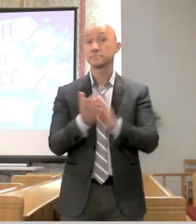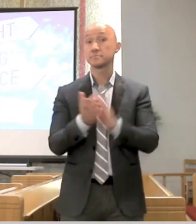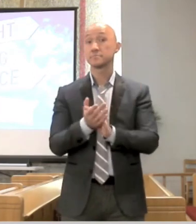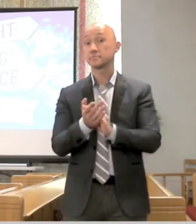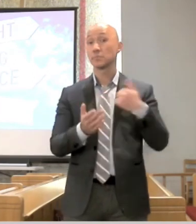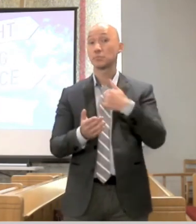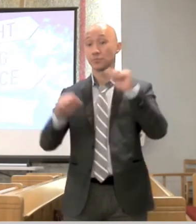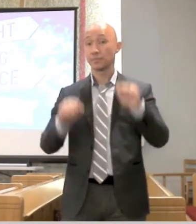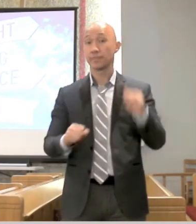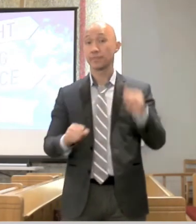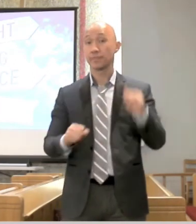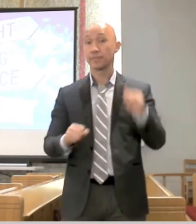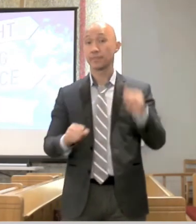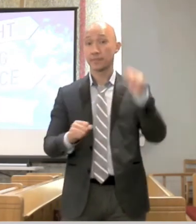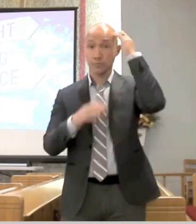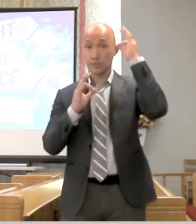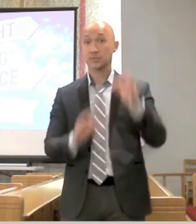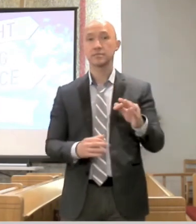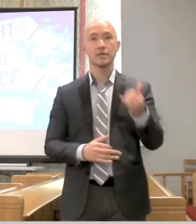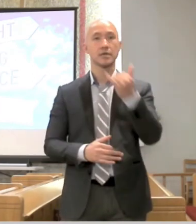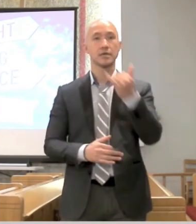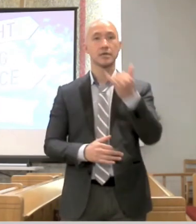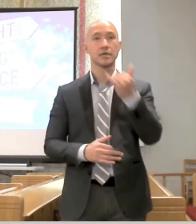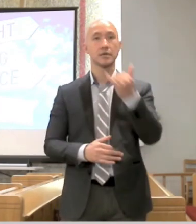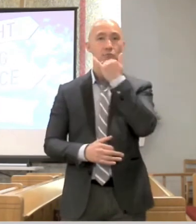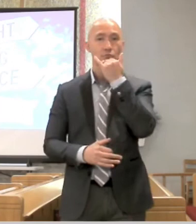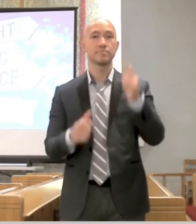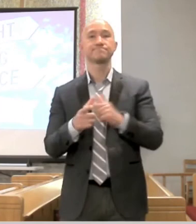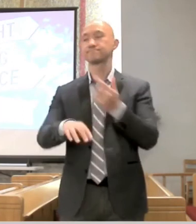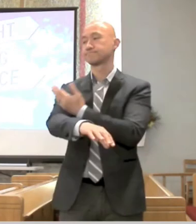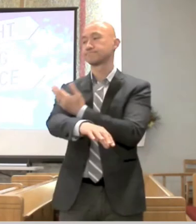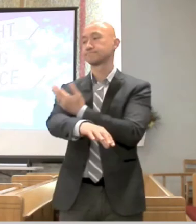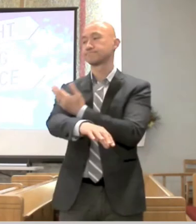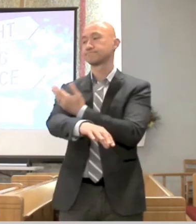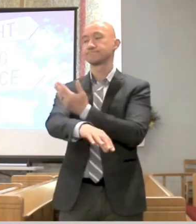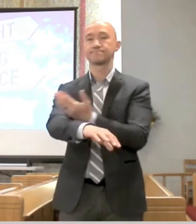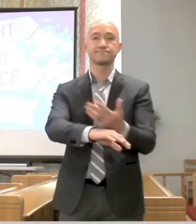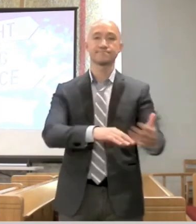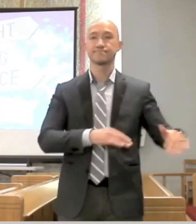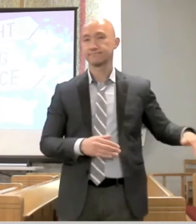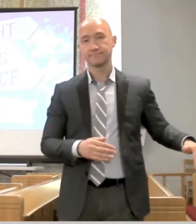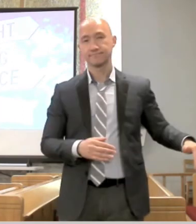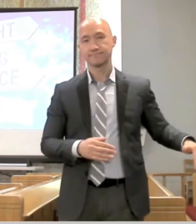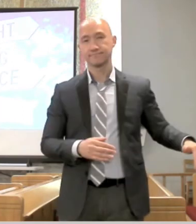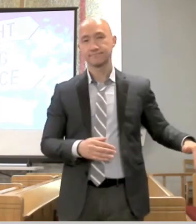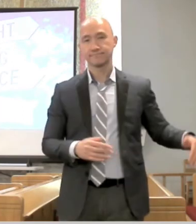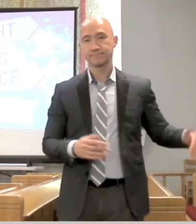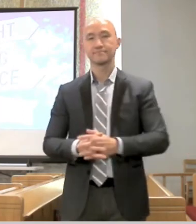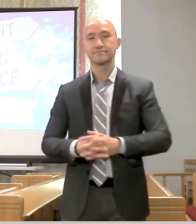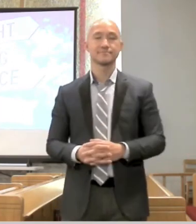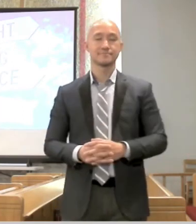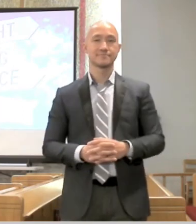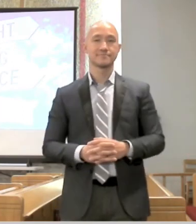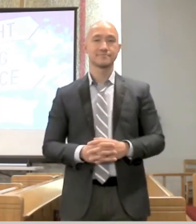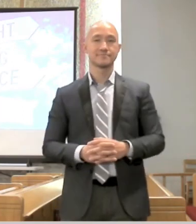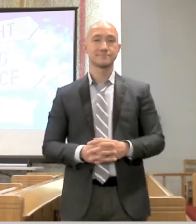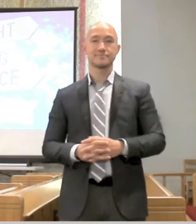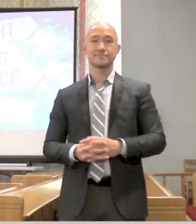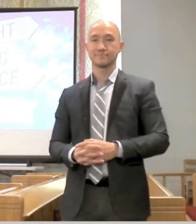make might really veer us off into a course that we didn't really want to take, but we did